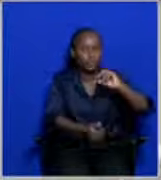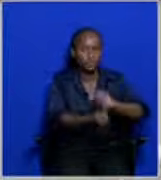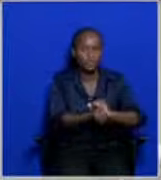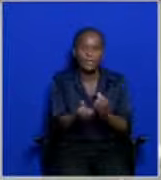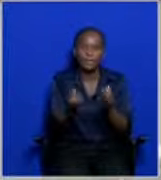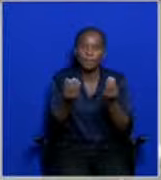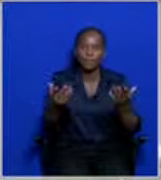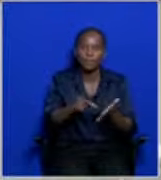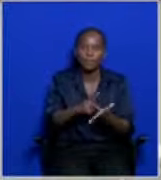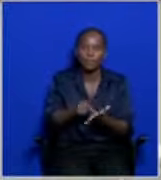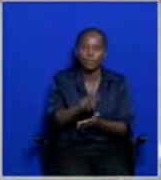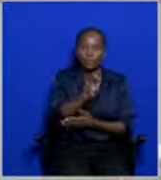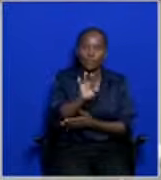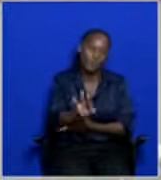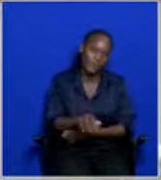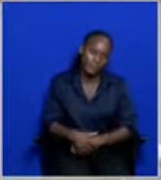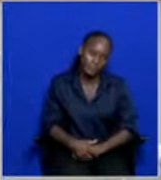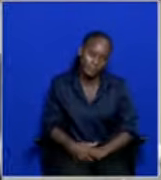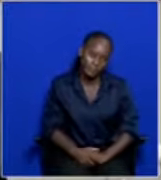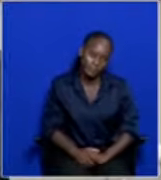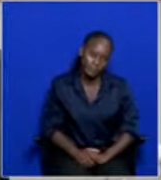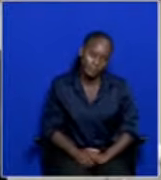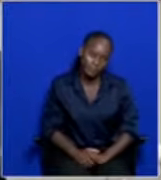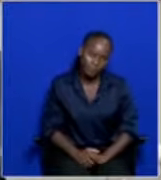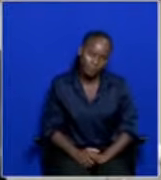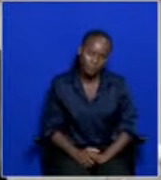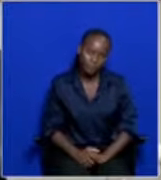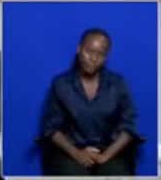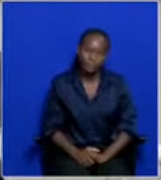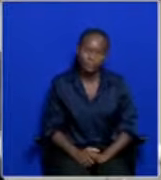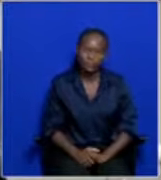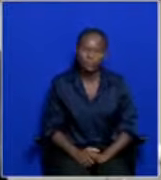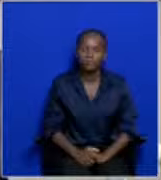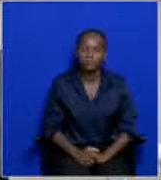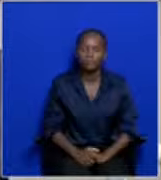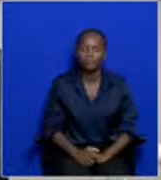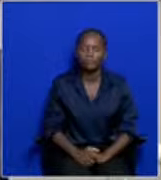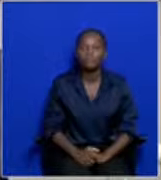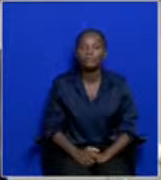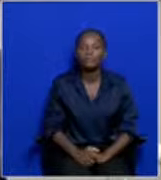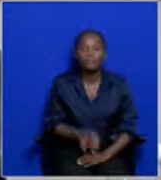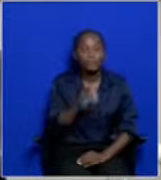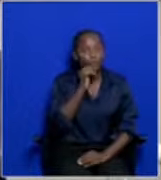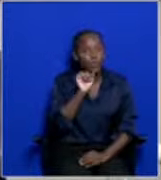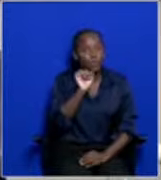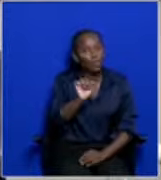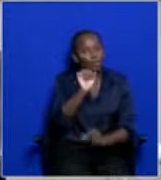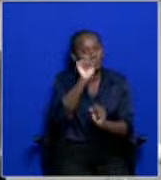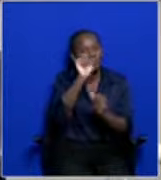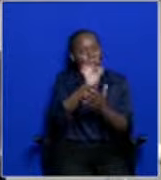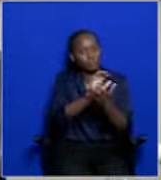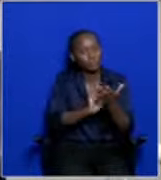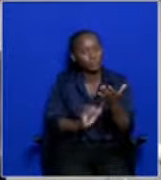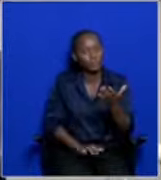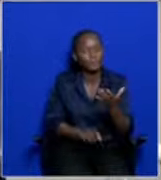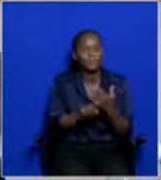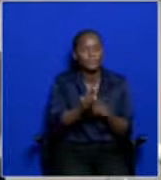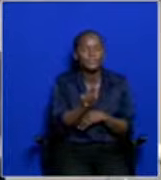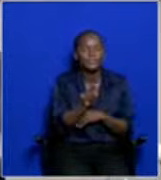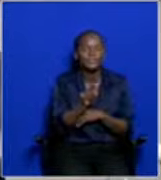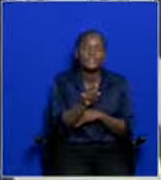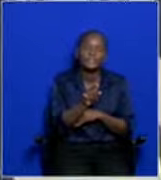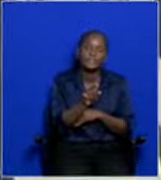to point out, in this part of your statement, you reference the Boxburg